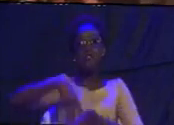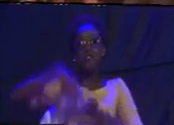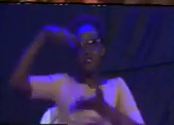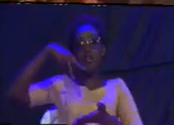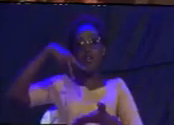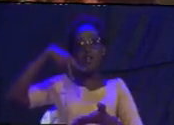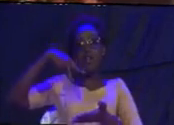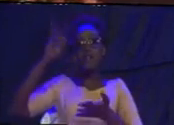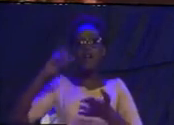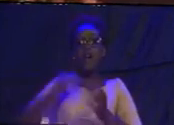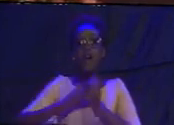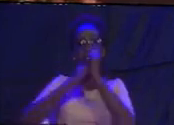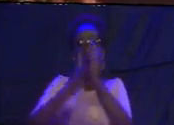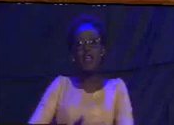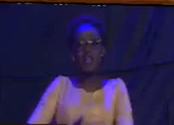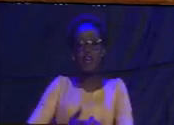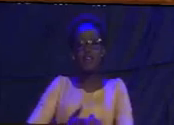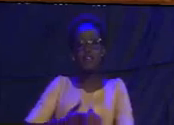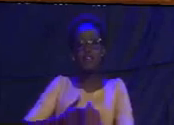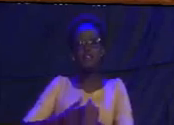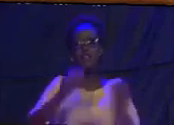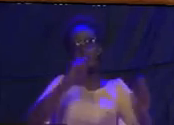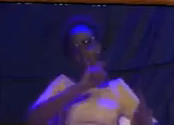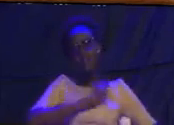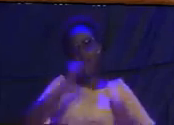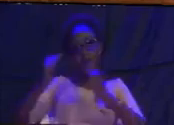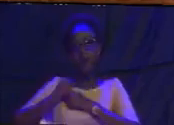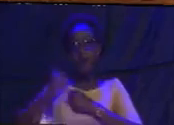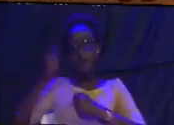the commander of the armies of God.